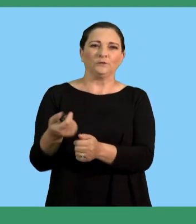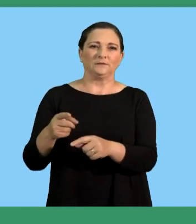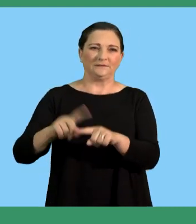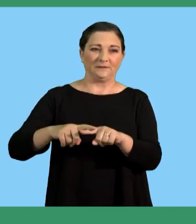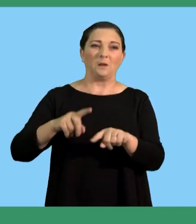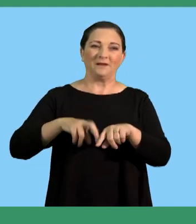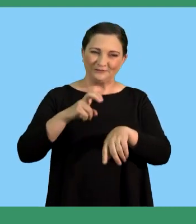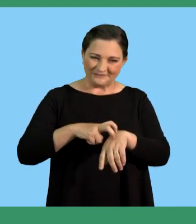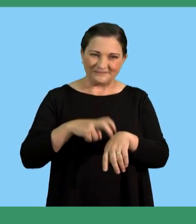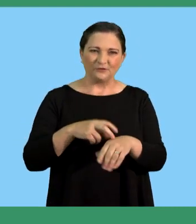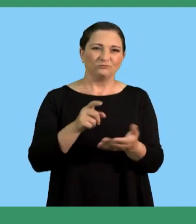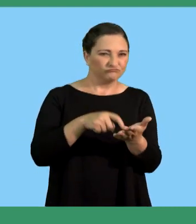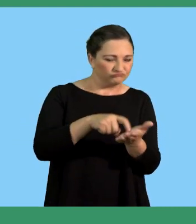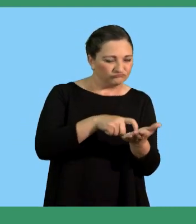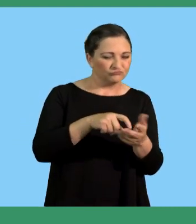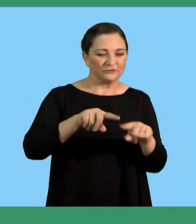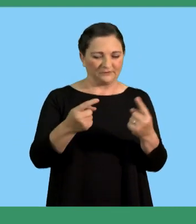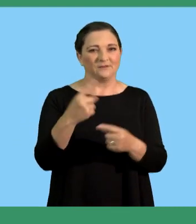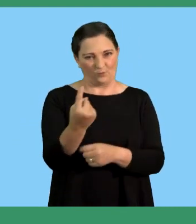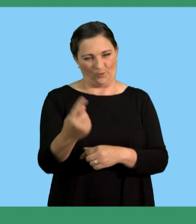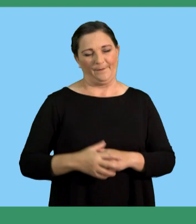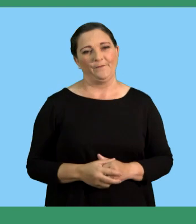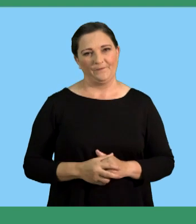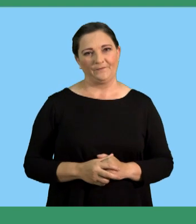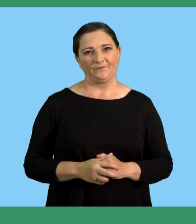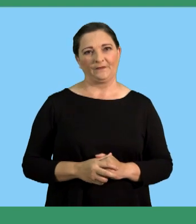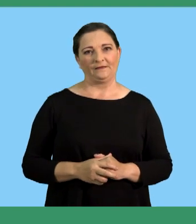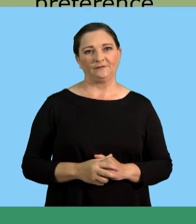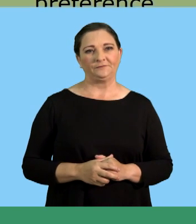and compound interest from a given scenario.